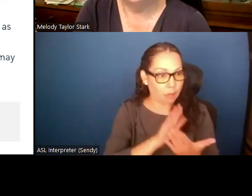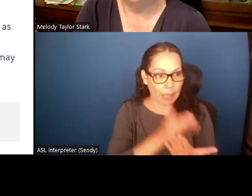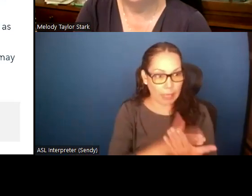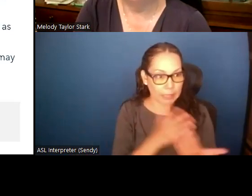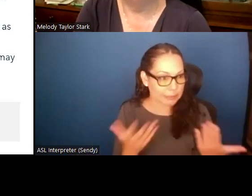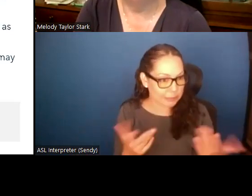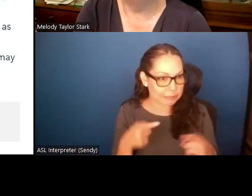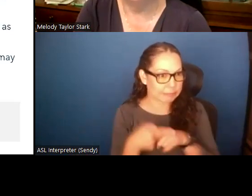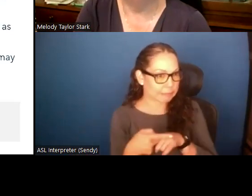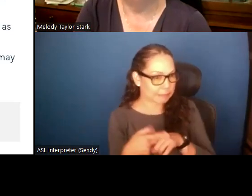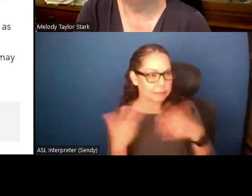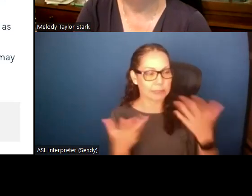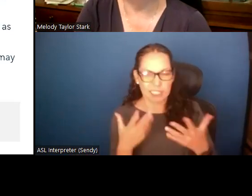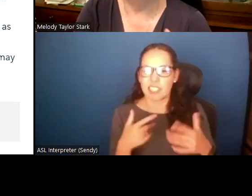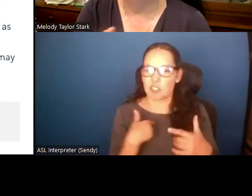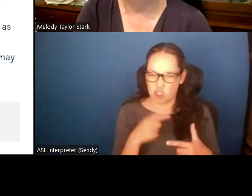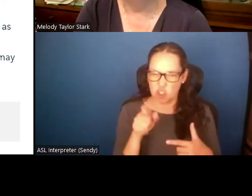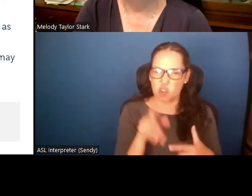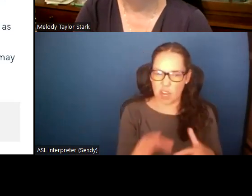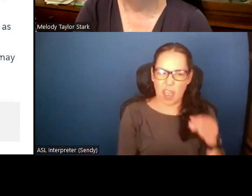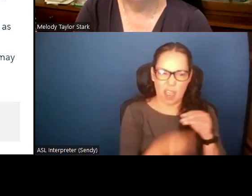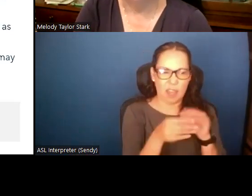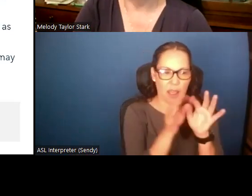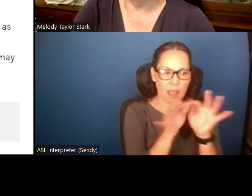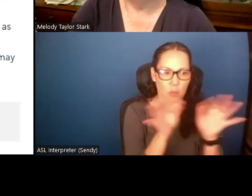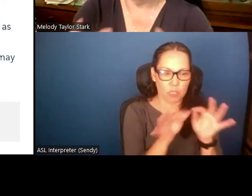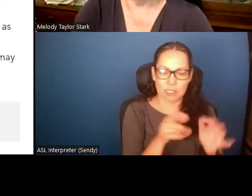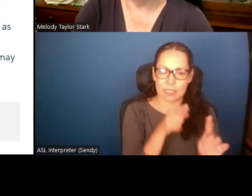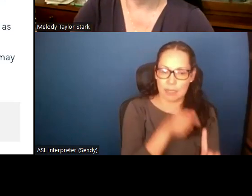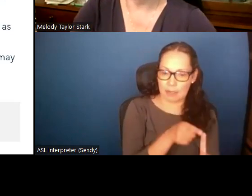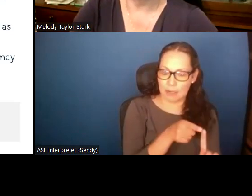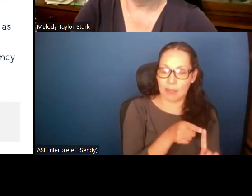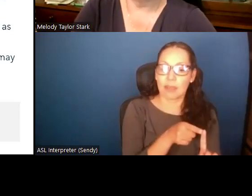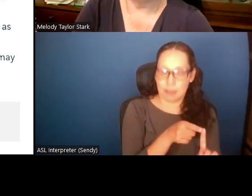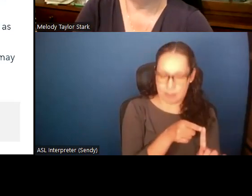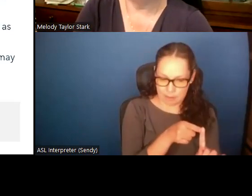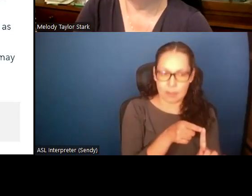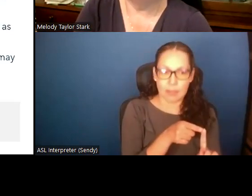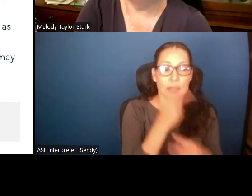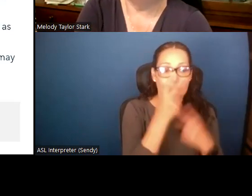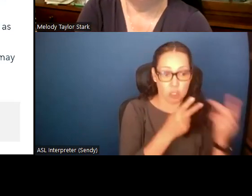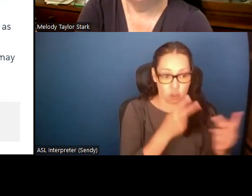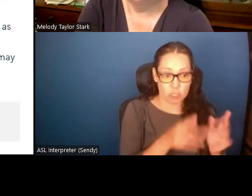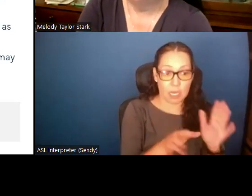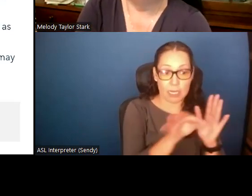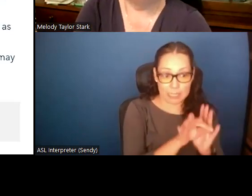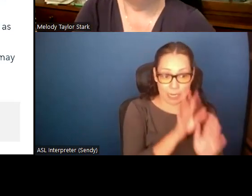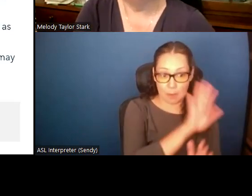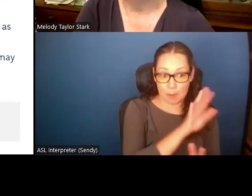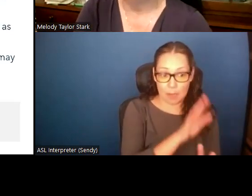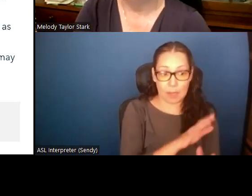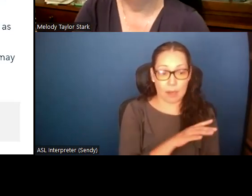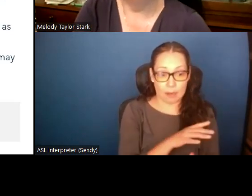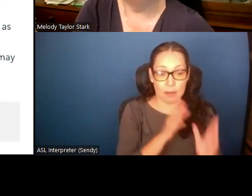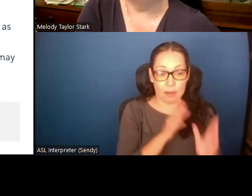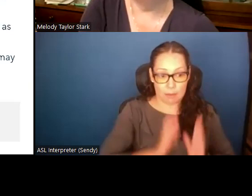some language that's a distinction between the resident designated visitors and those who I think